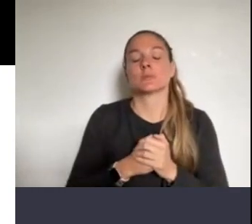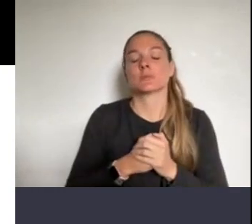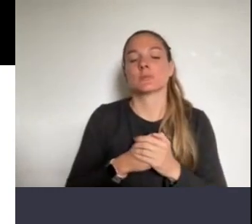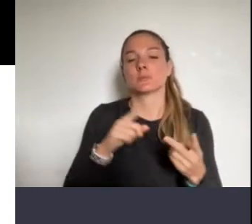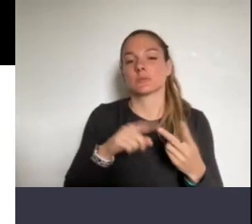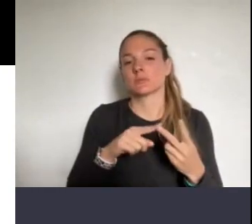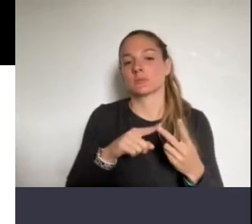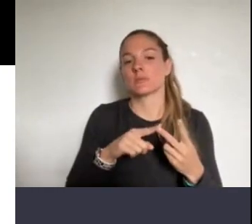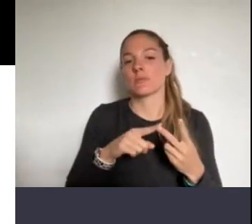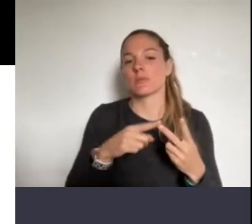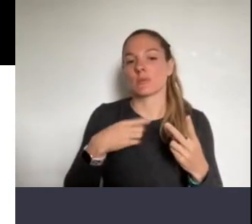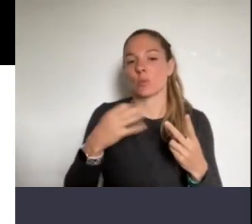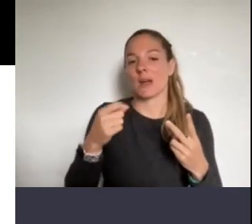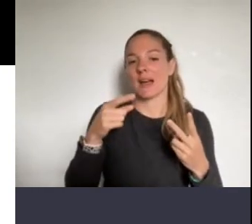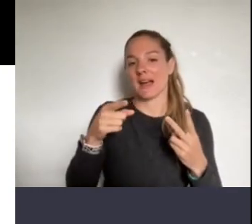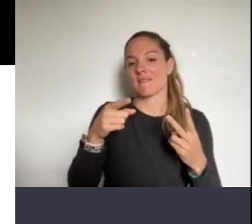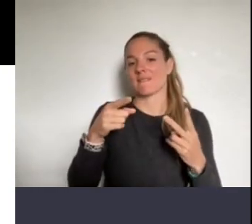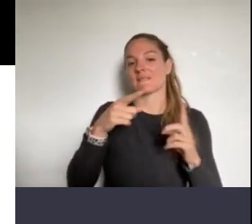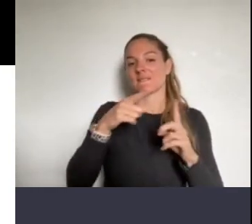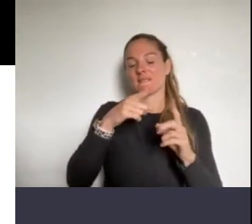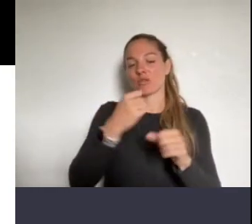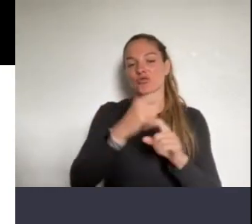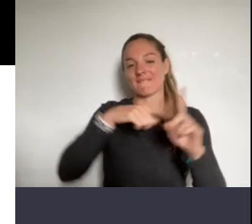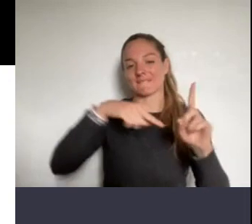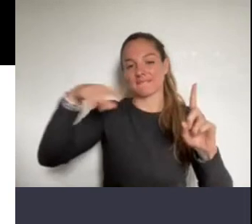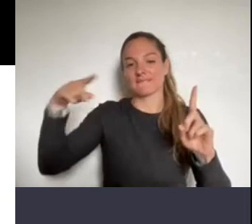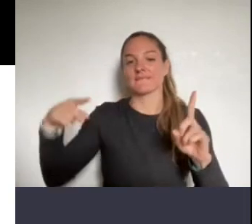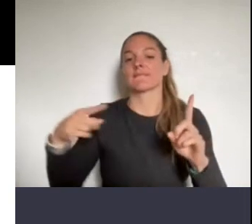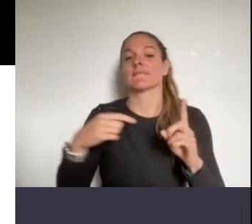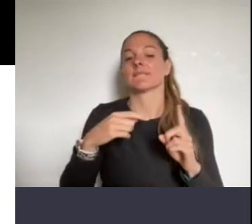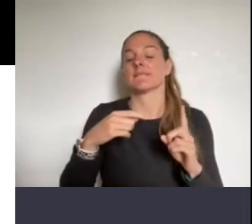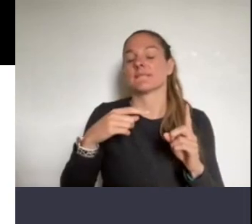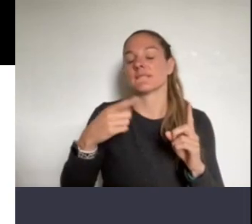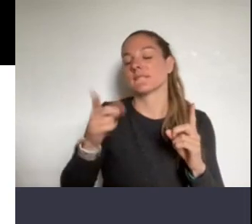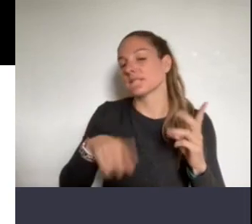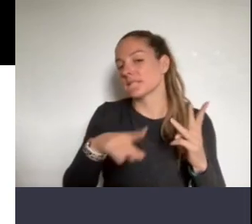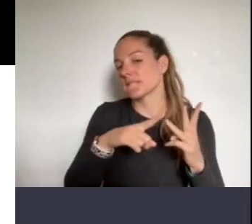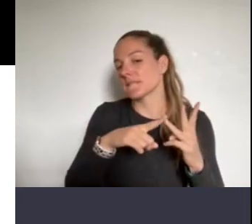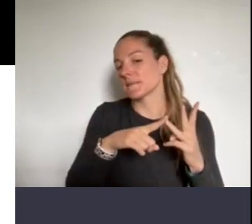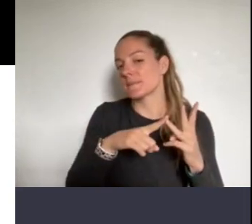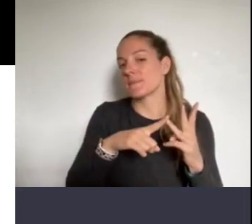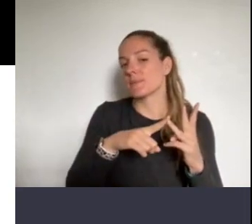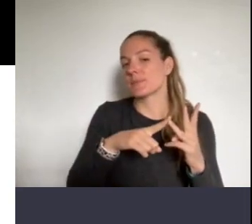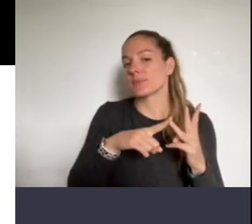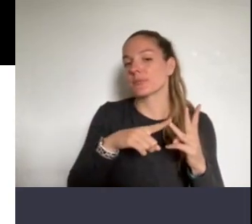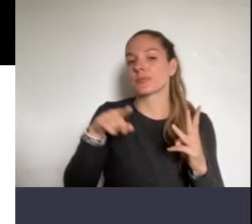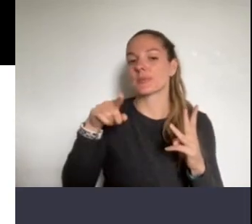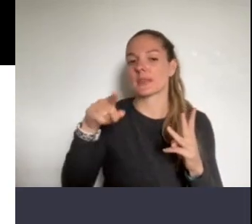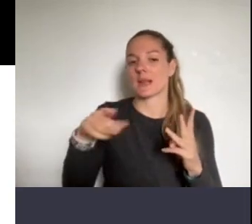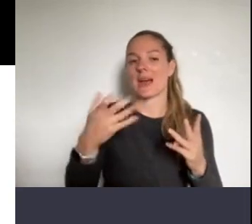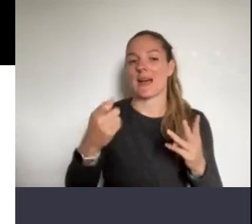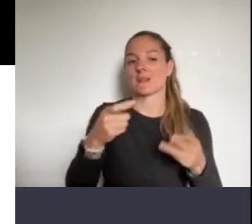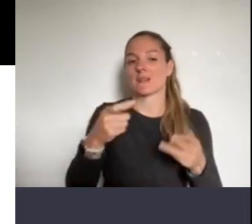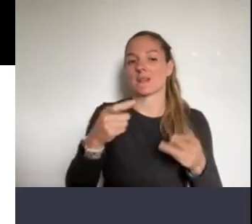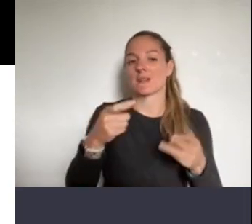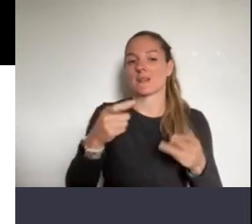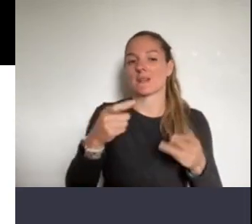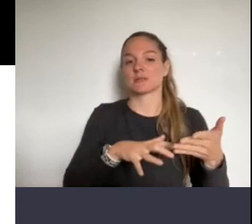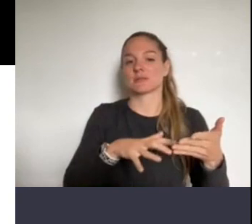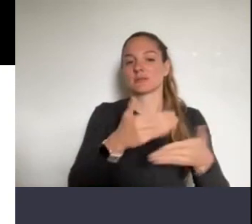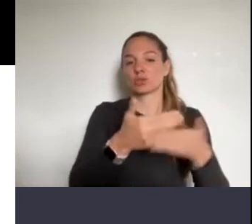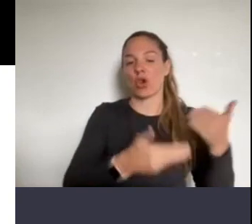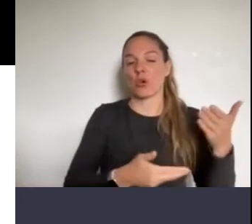infographics in the slide deck, and we've got the the actual written documents as well on the